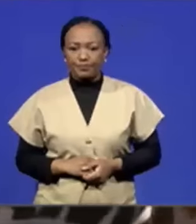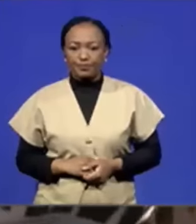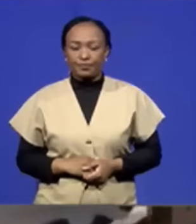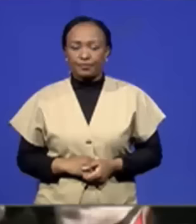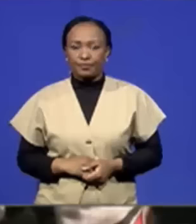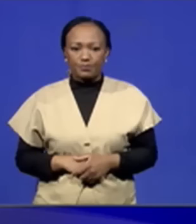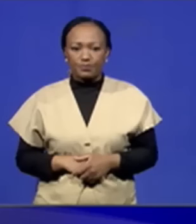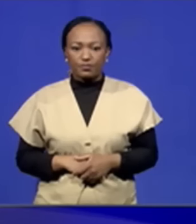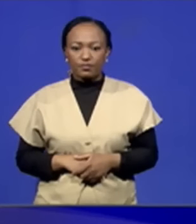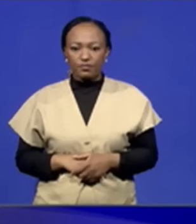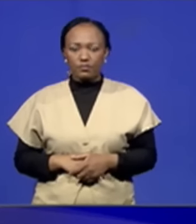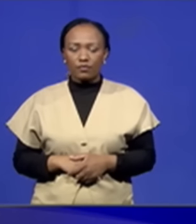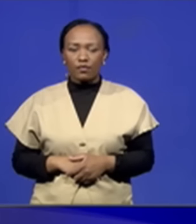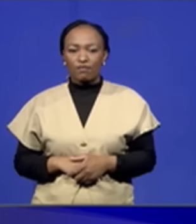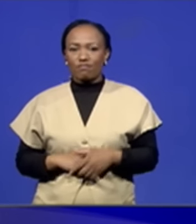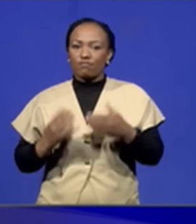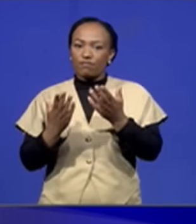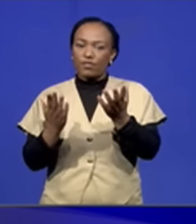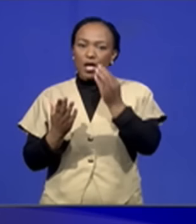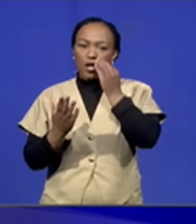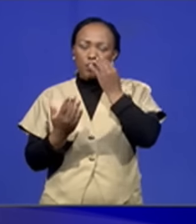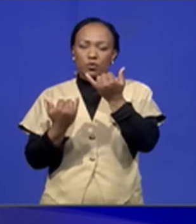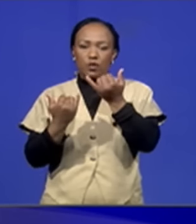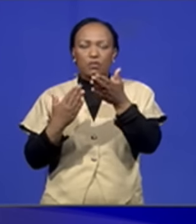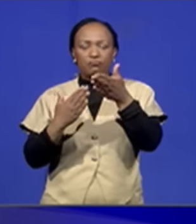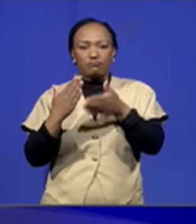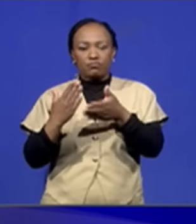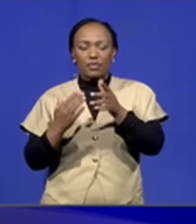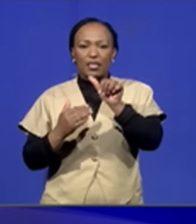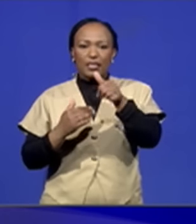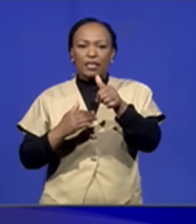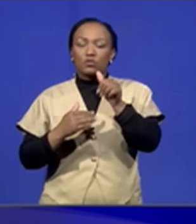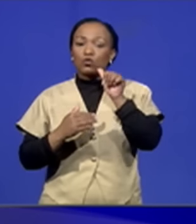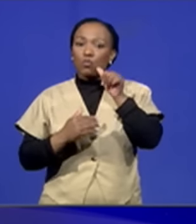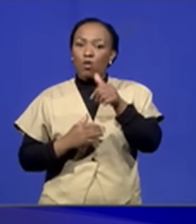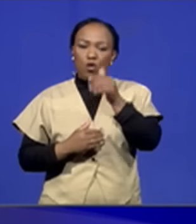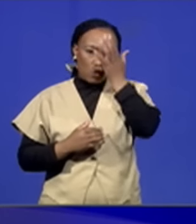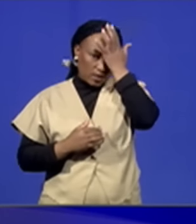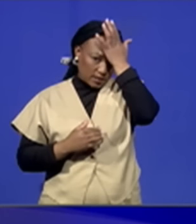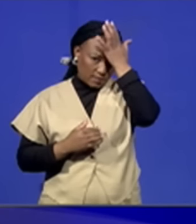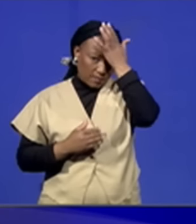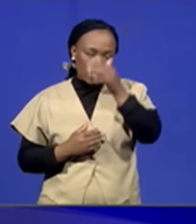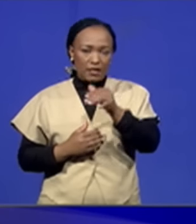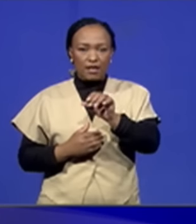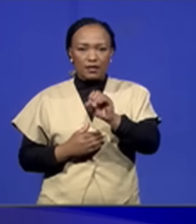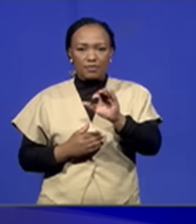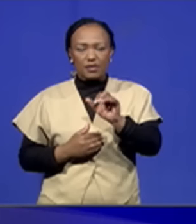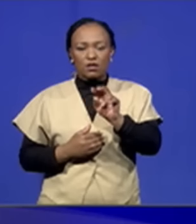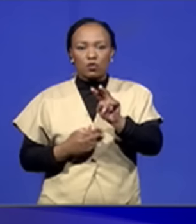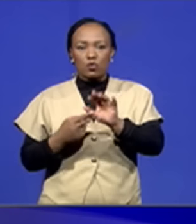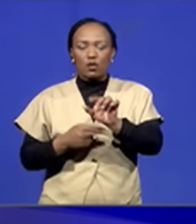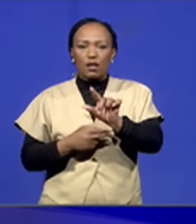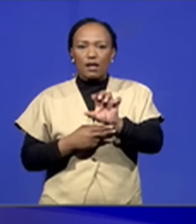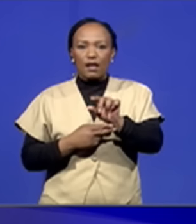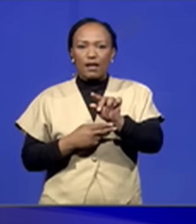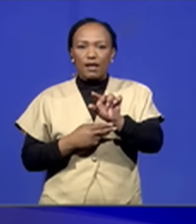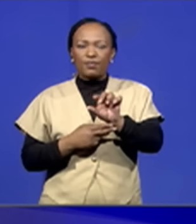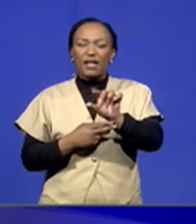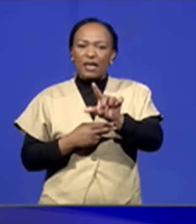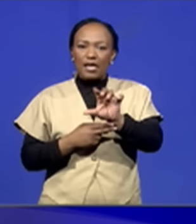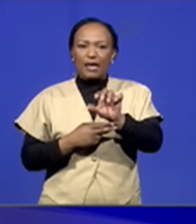Rustenburg. Motho di ne di le kalo tsa segonjono ga se latelang ke a sepedi ka moso mo SABC 2 le SABC le